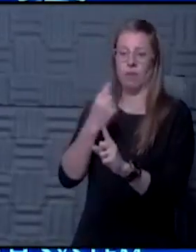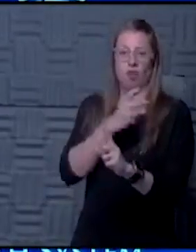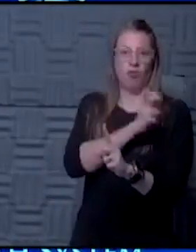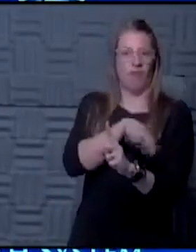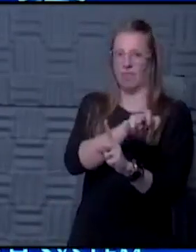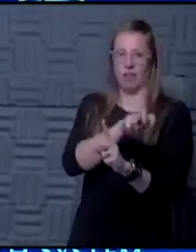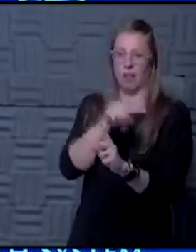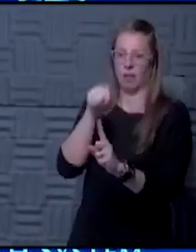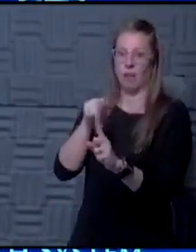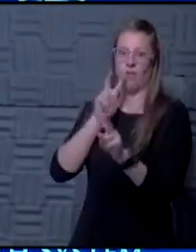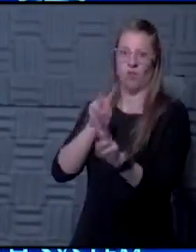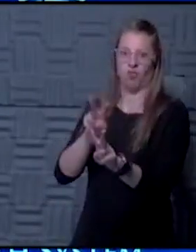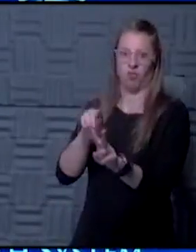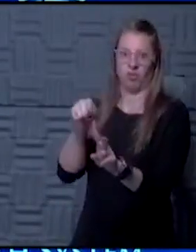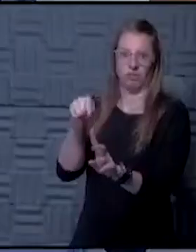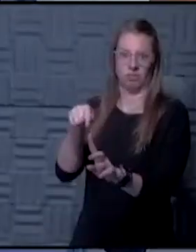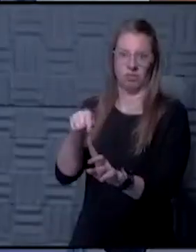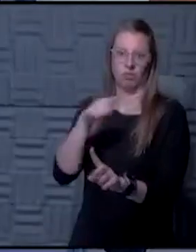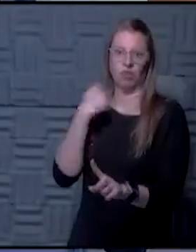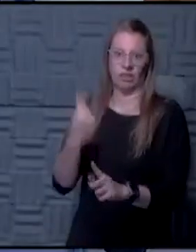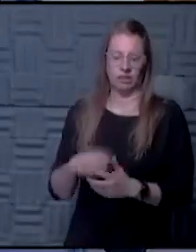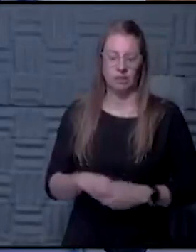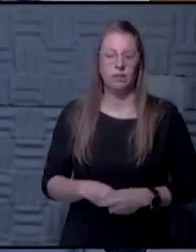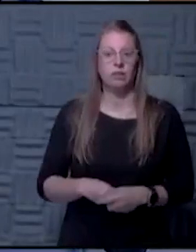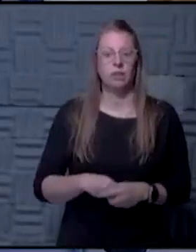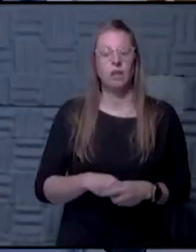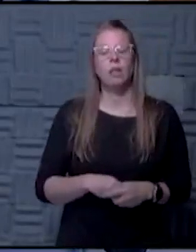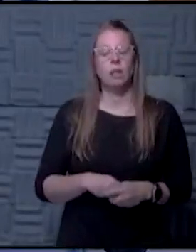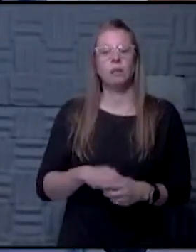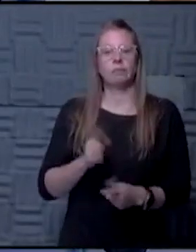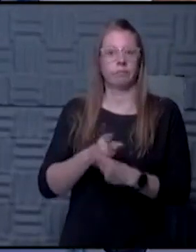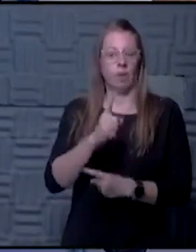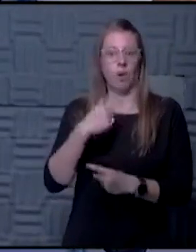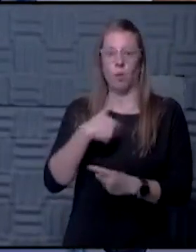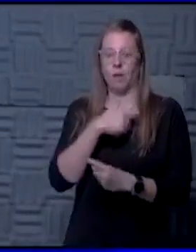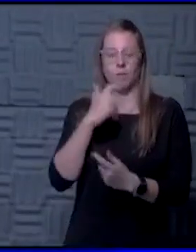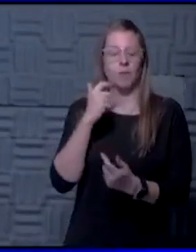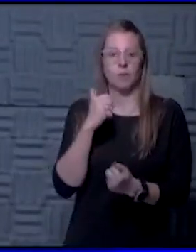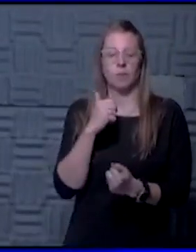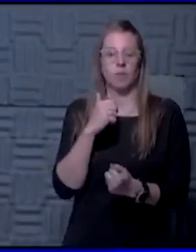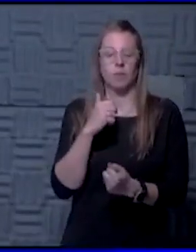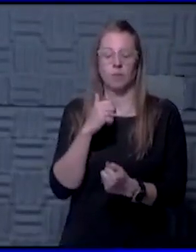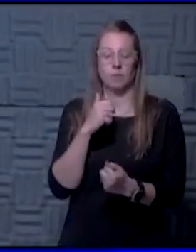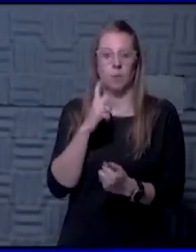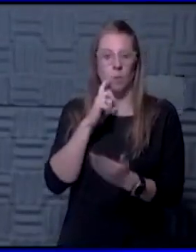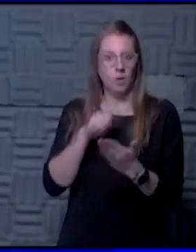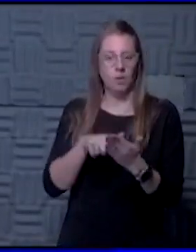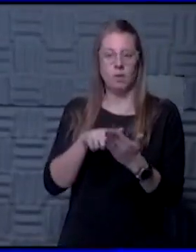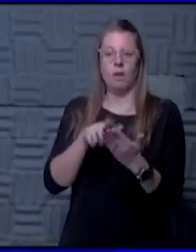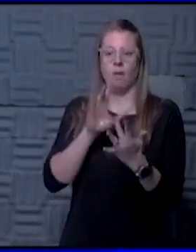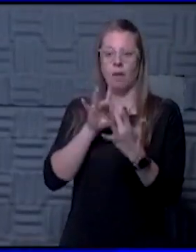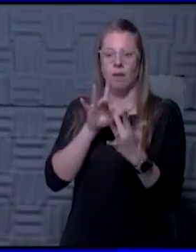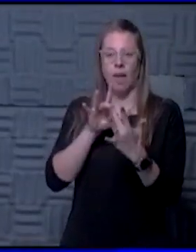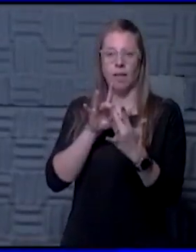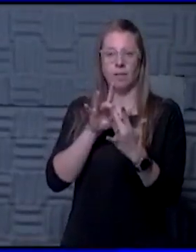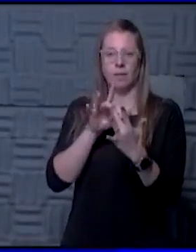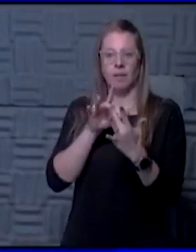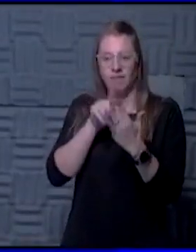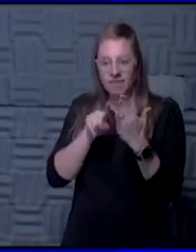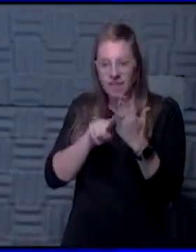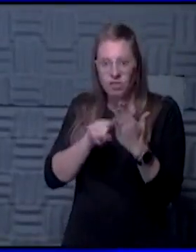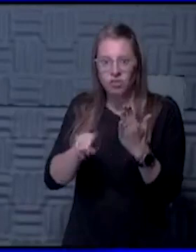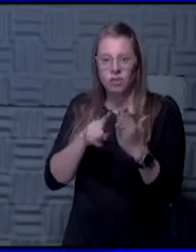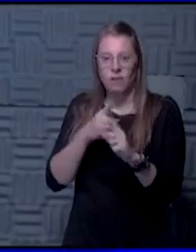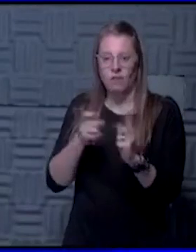the funeral itself. Yeah, absolutely. And that's the gathering. And we've seen countless contact investigations from gatherings